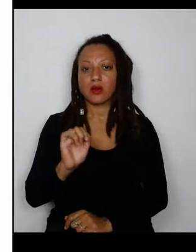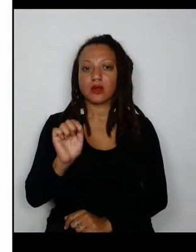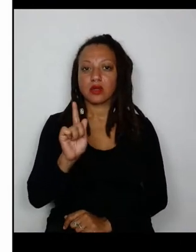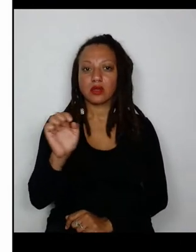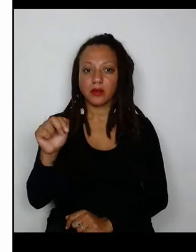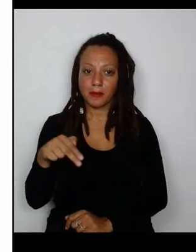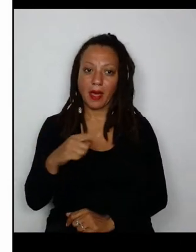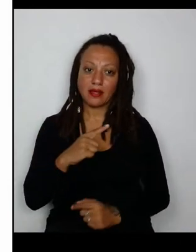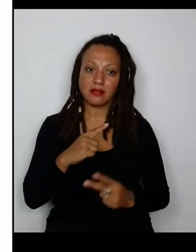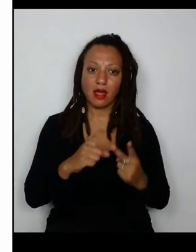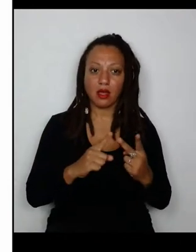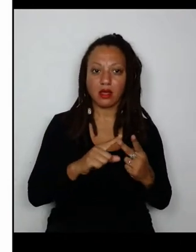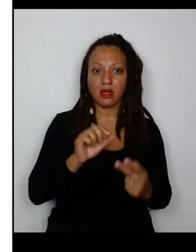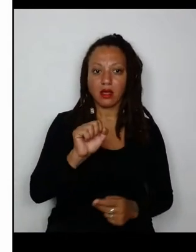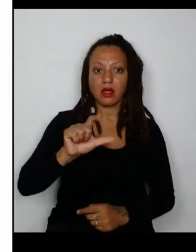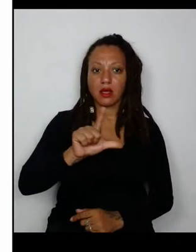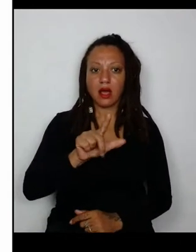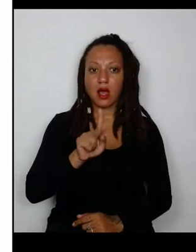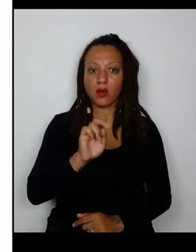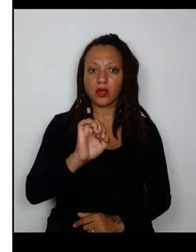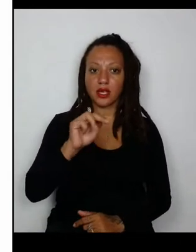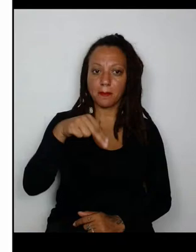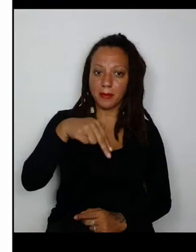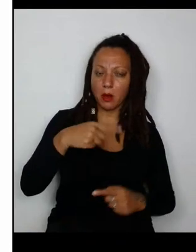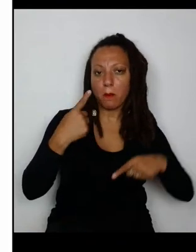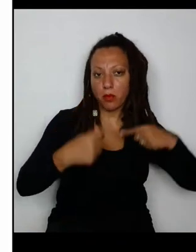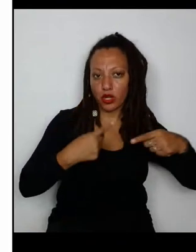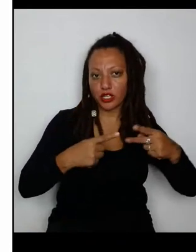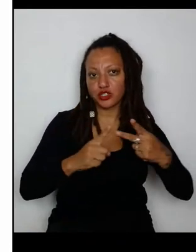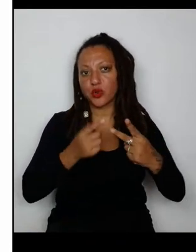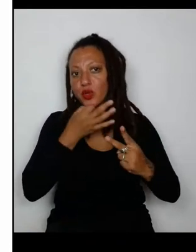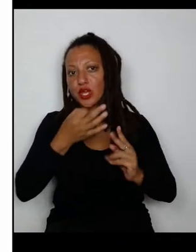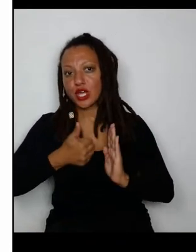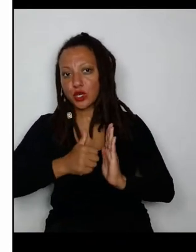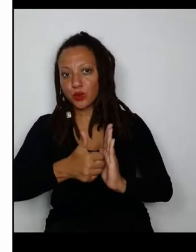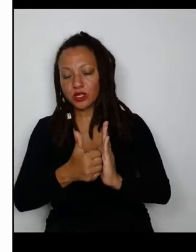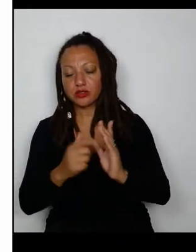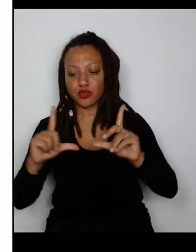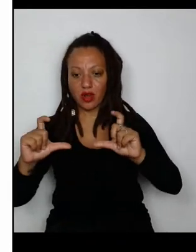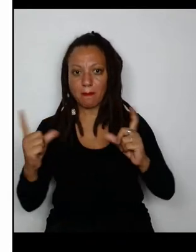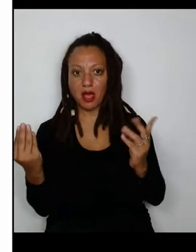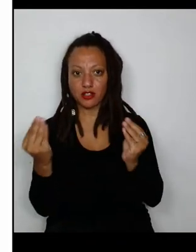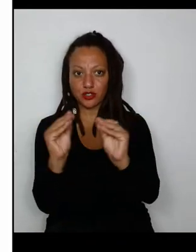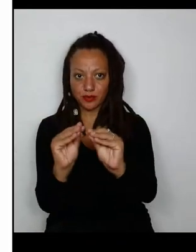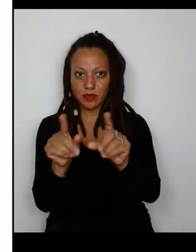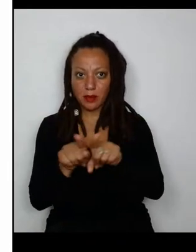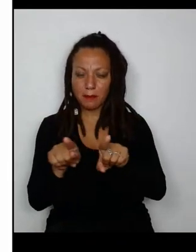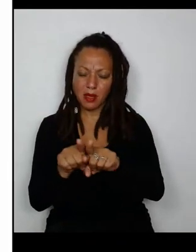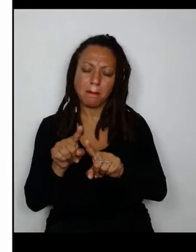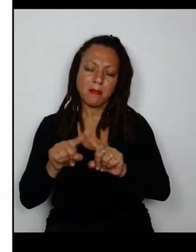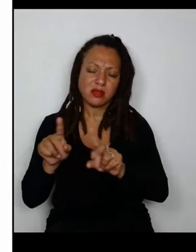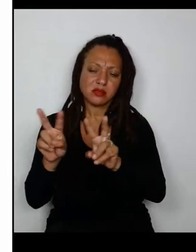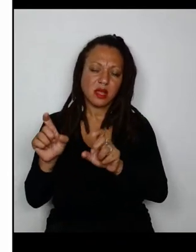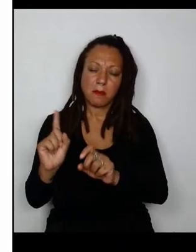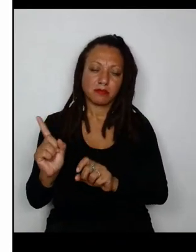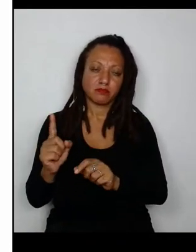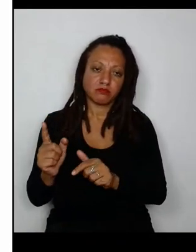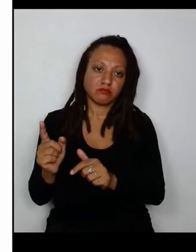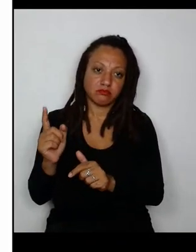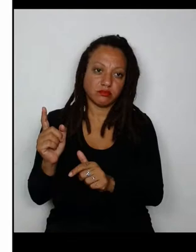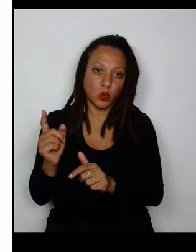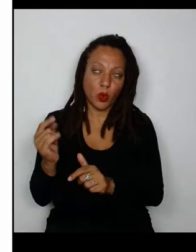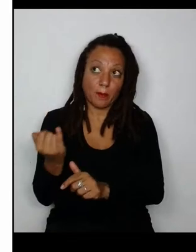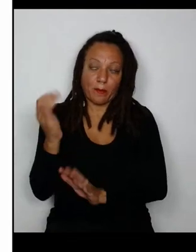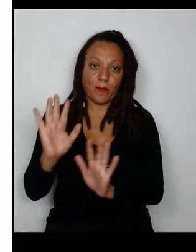we have also here jose maria alcming and frederico berata they were critics and